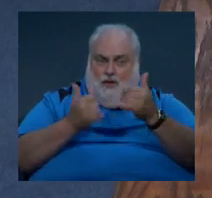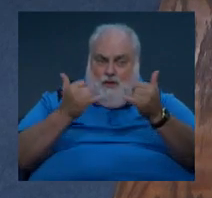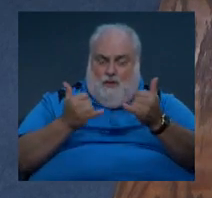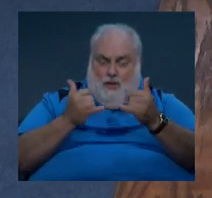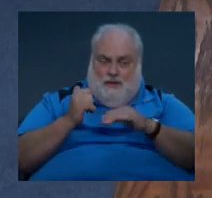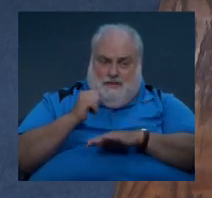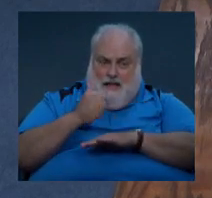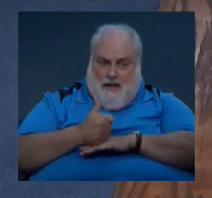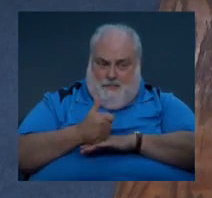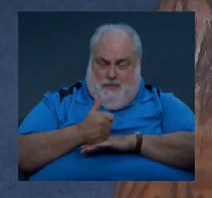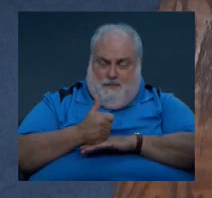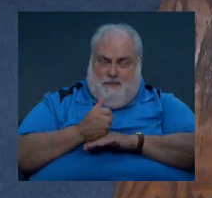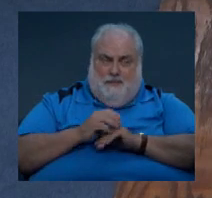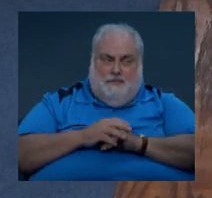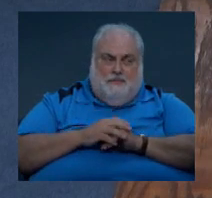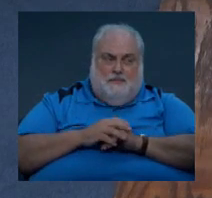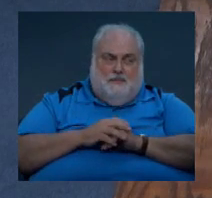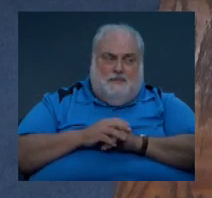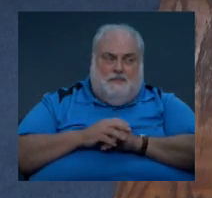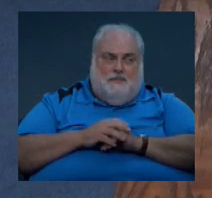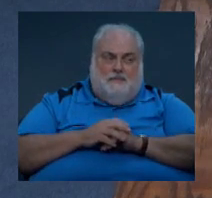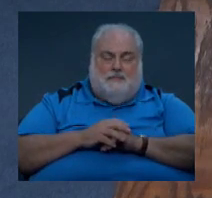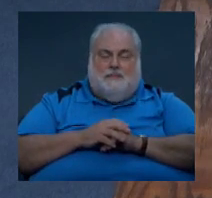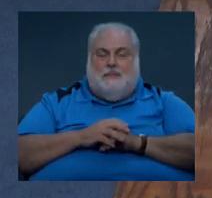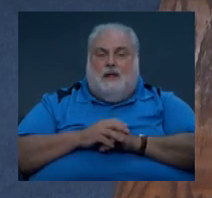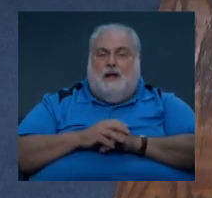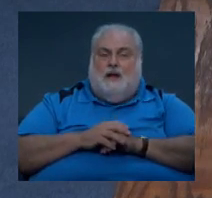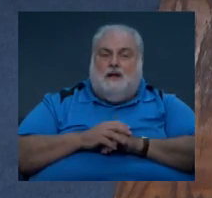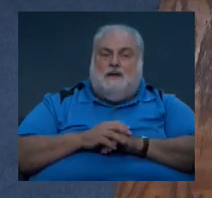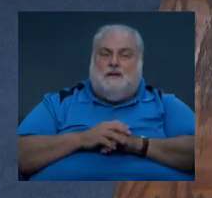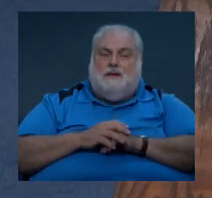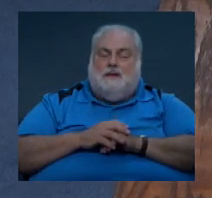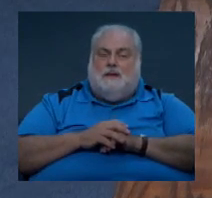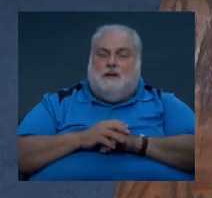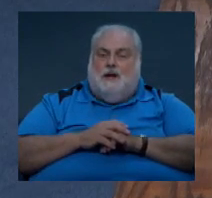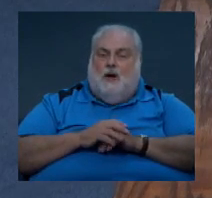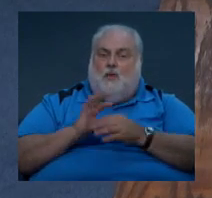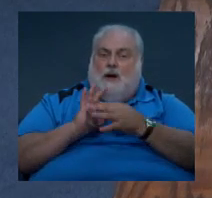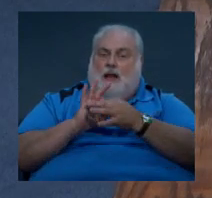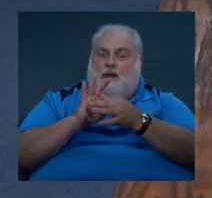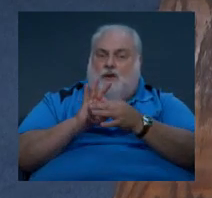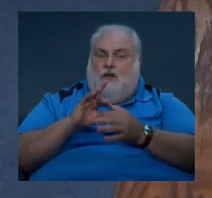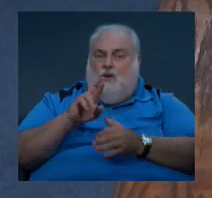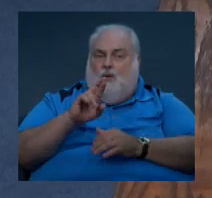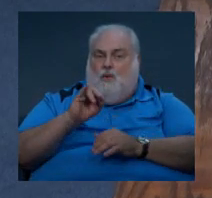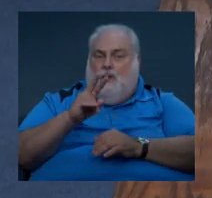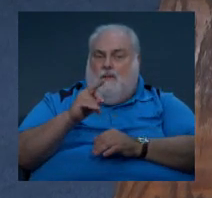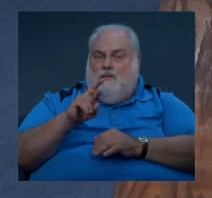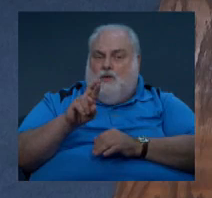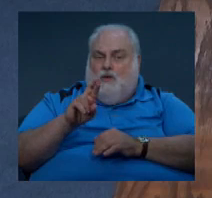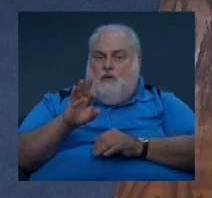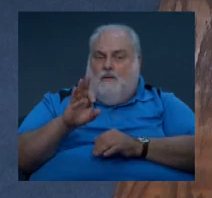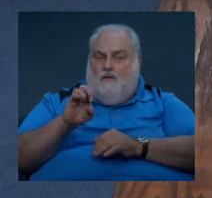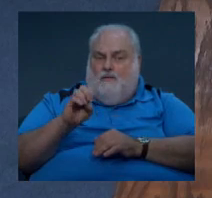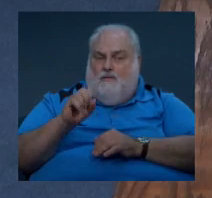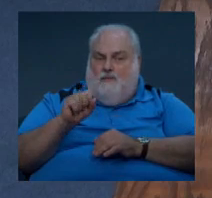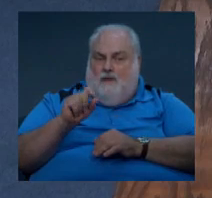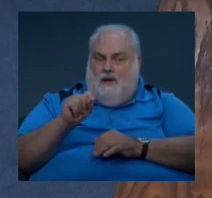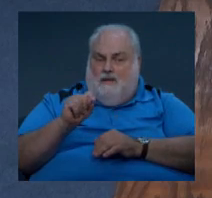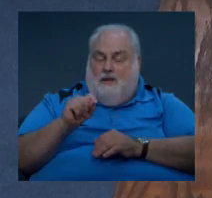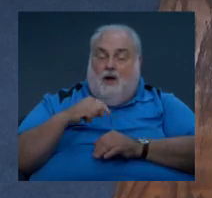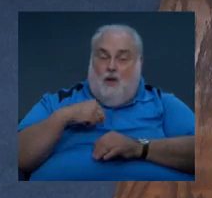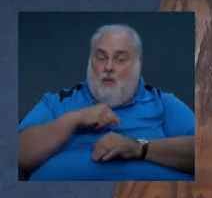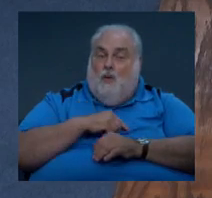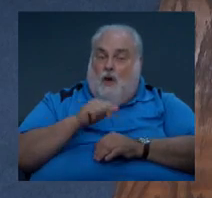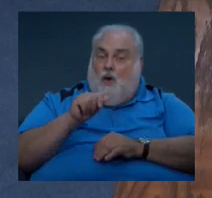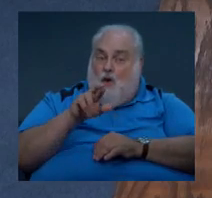formerly talked about by Jack, related to the Riverfest. Again, we are